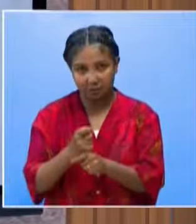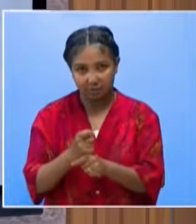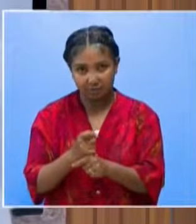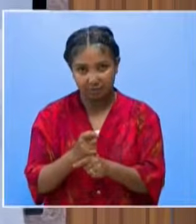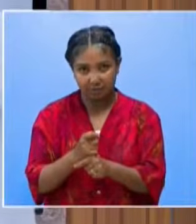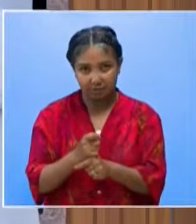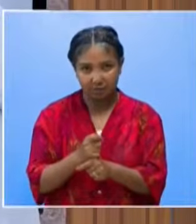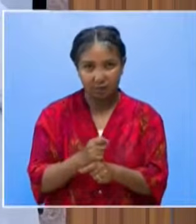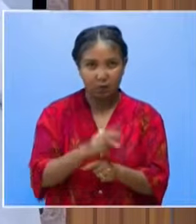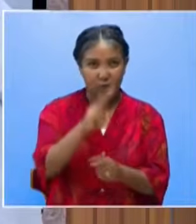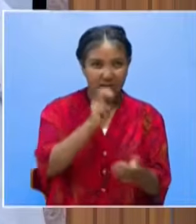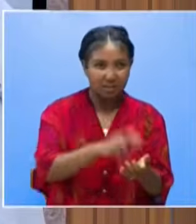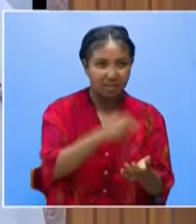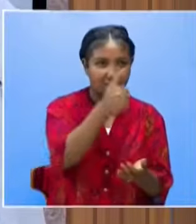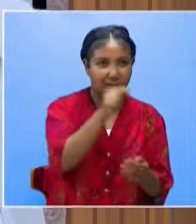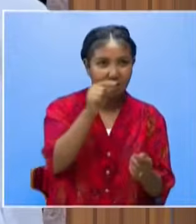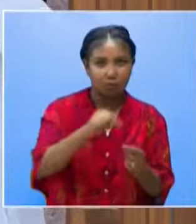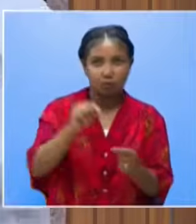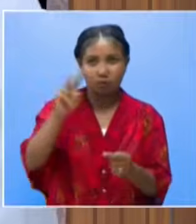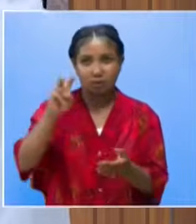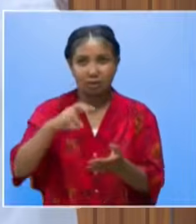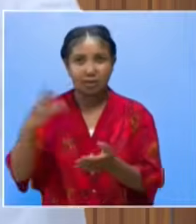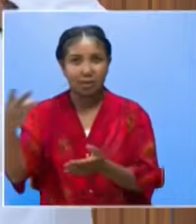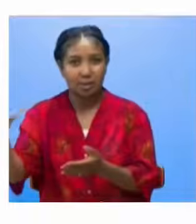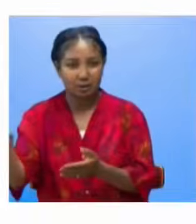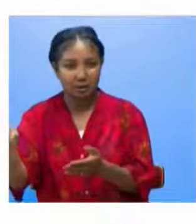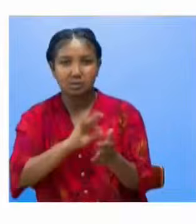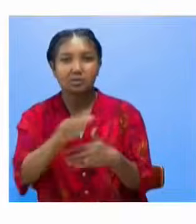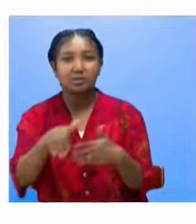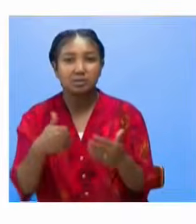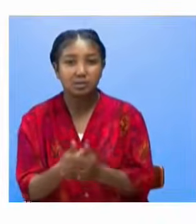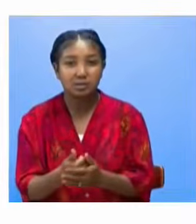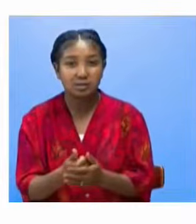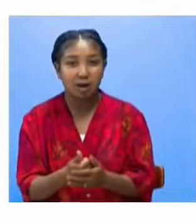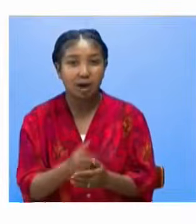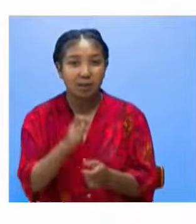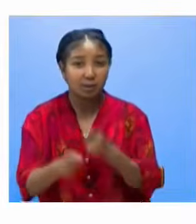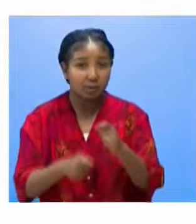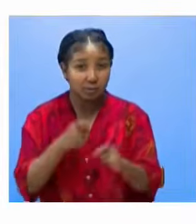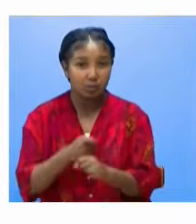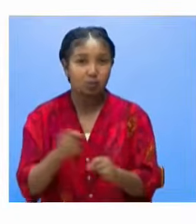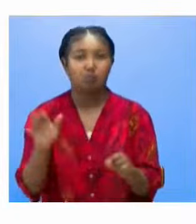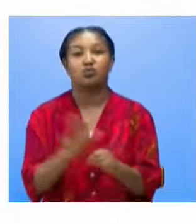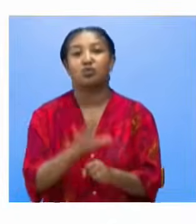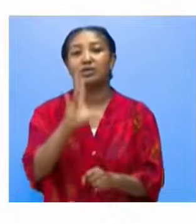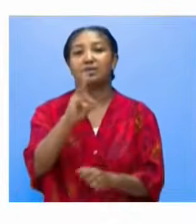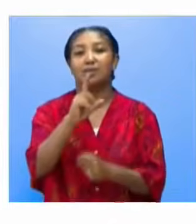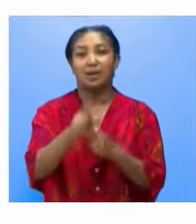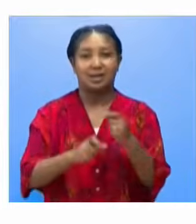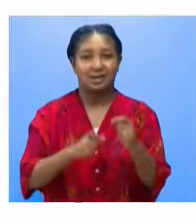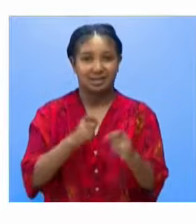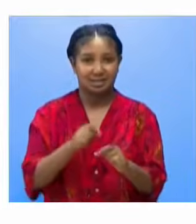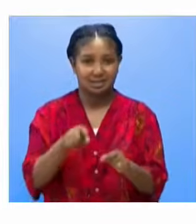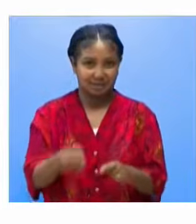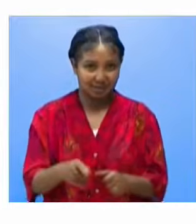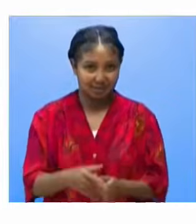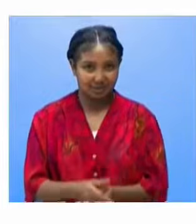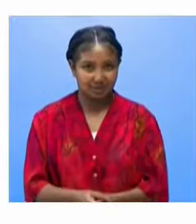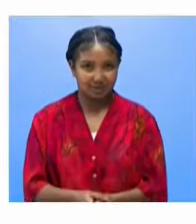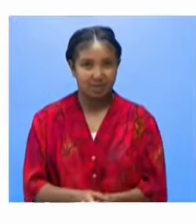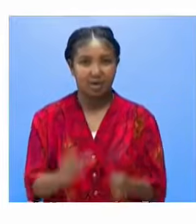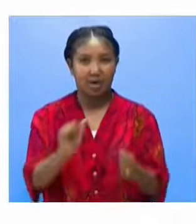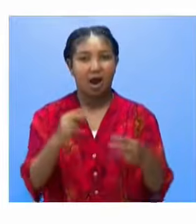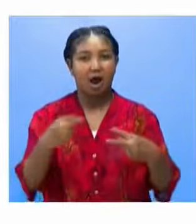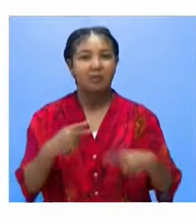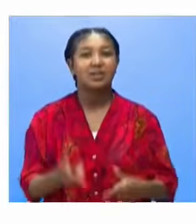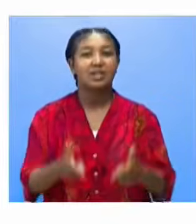2010 to 2017, we can get the gap what? The gap of 7 years. I